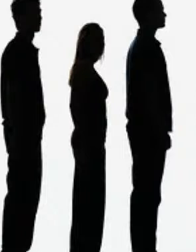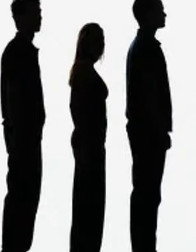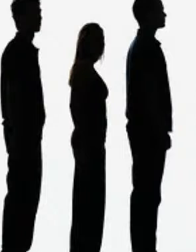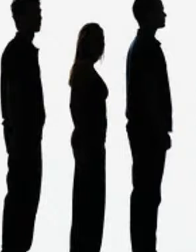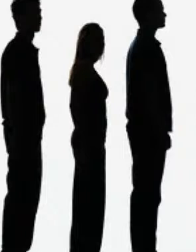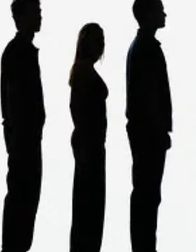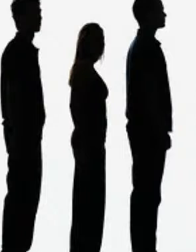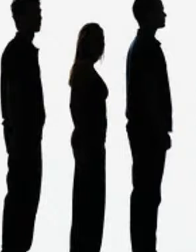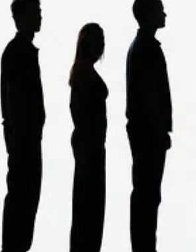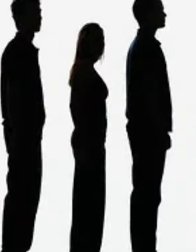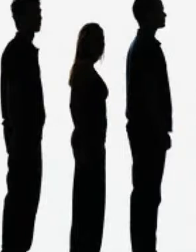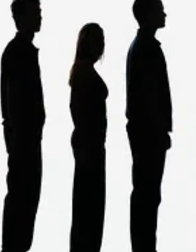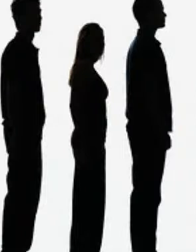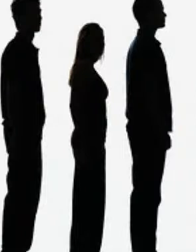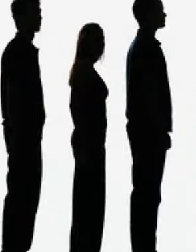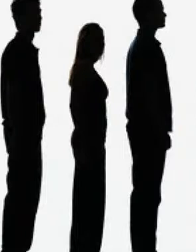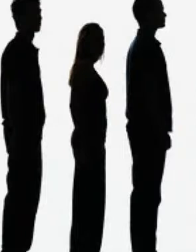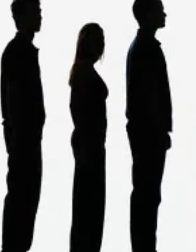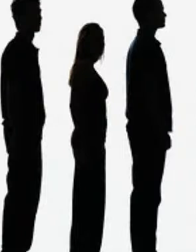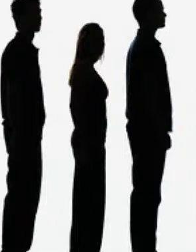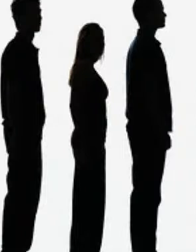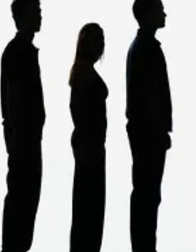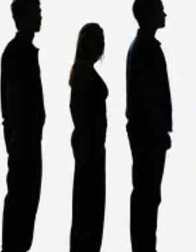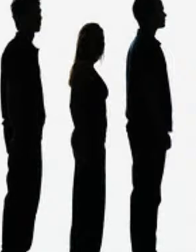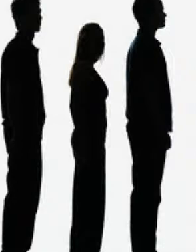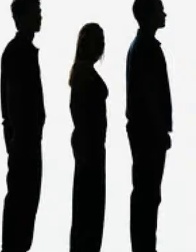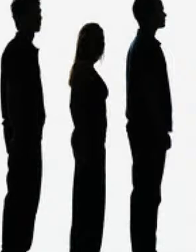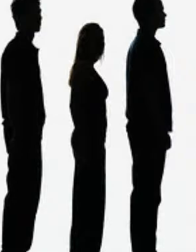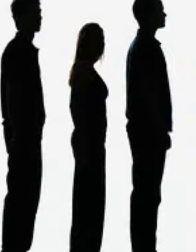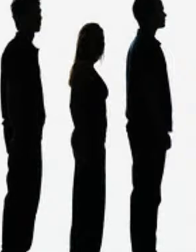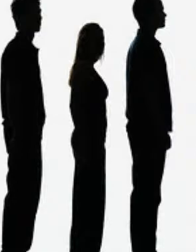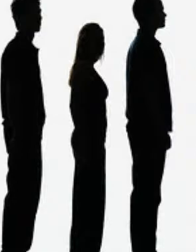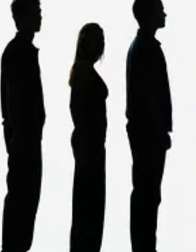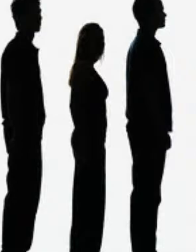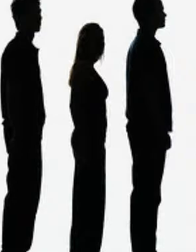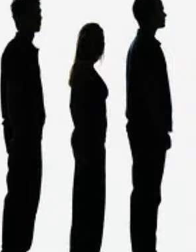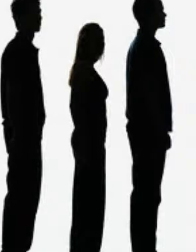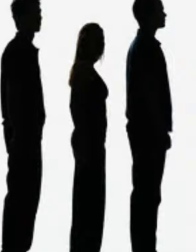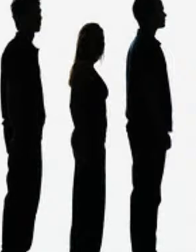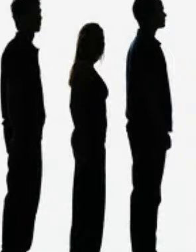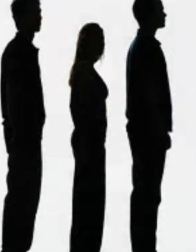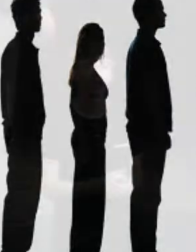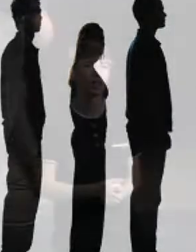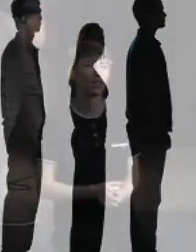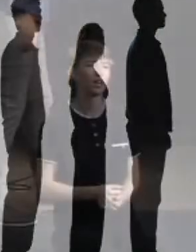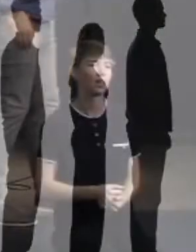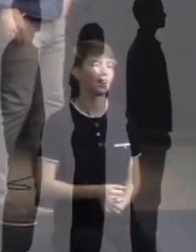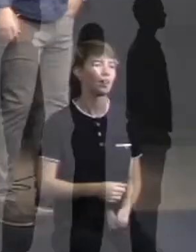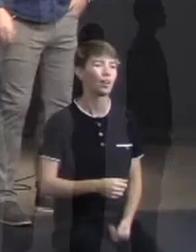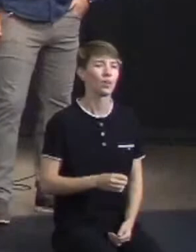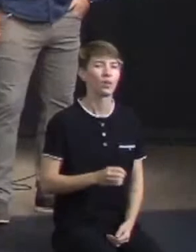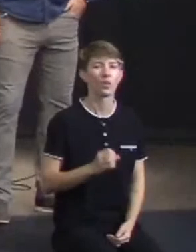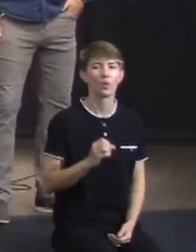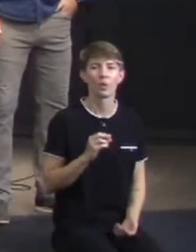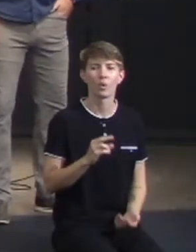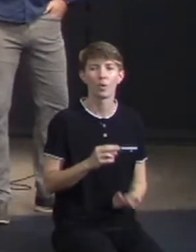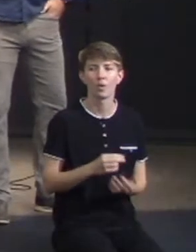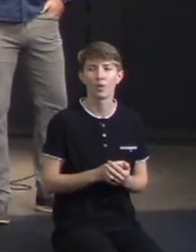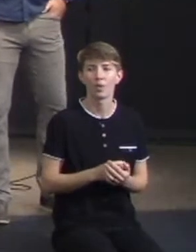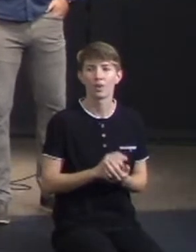They don't care if you graduated magna cum laude or you graduated thank you, Lordy.